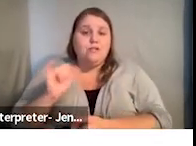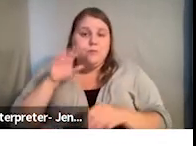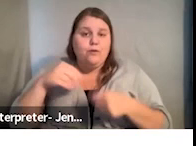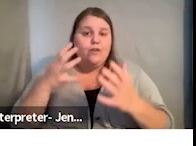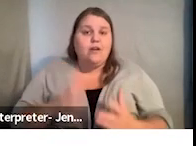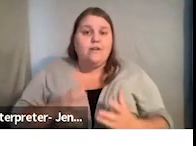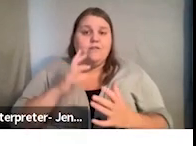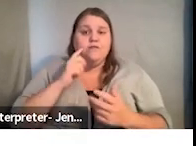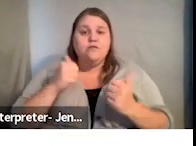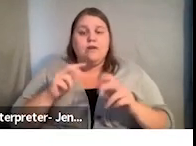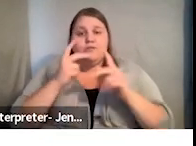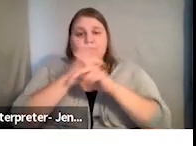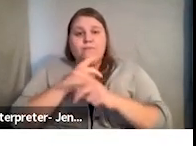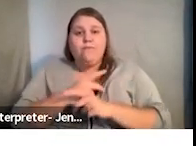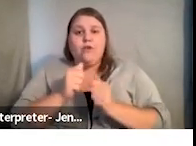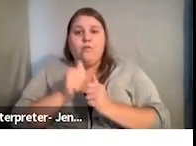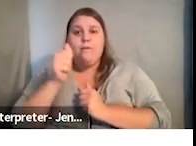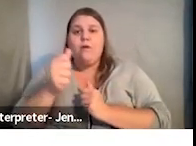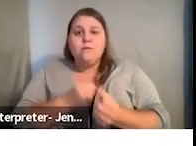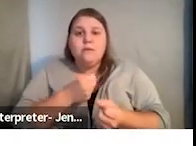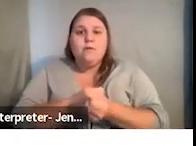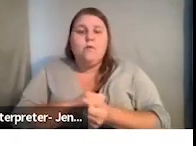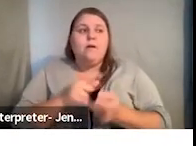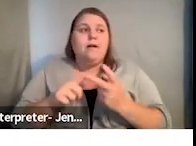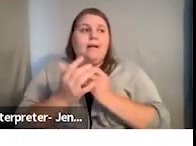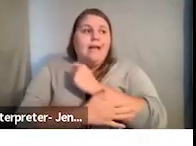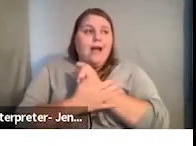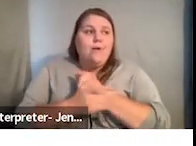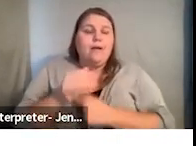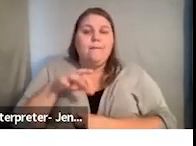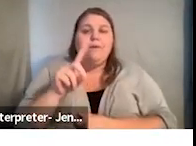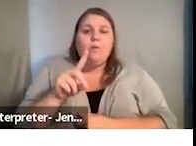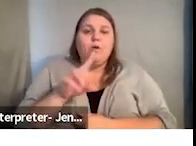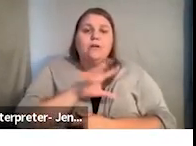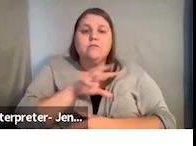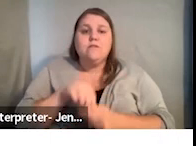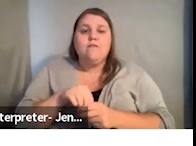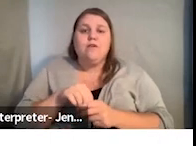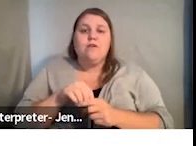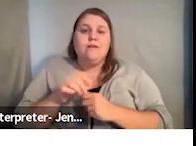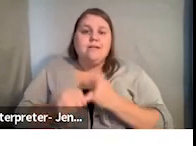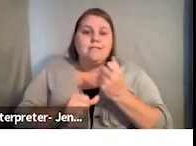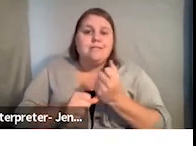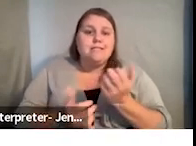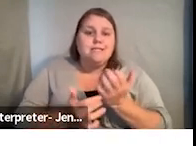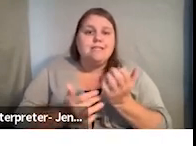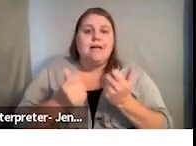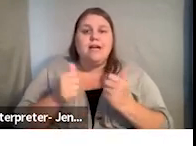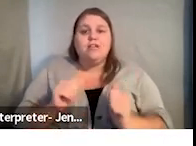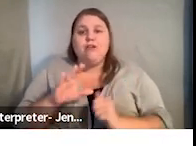look into remote supports, county boards to develop assistive tech tryouts and smart